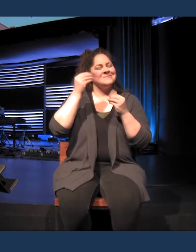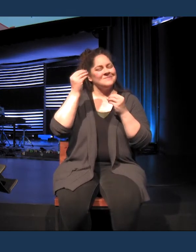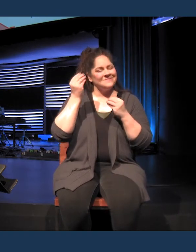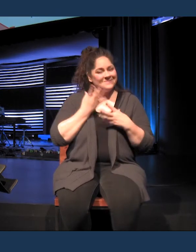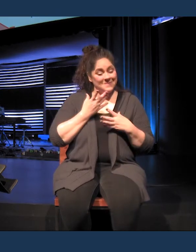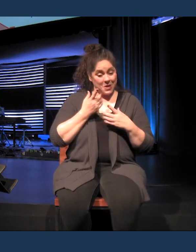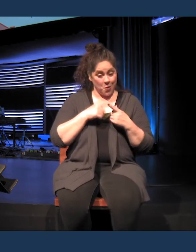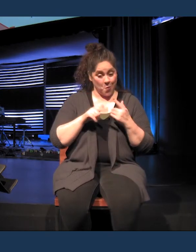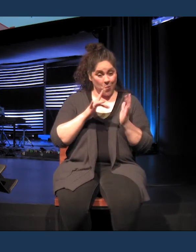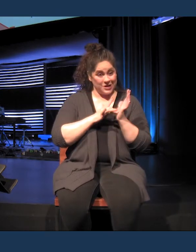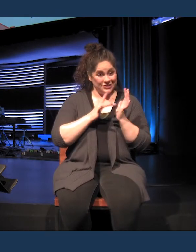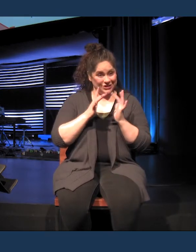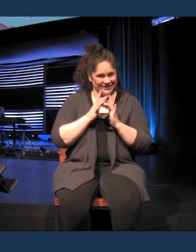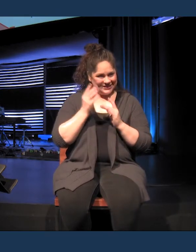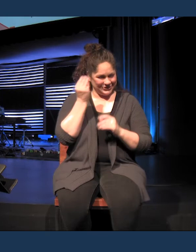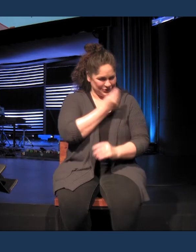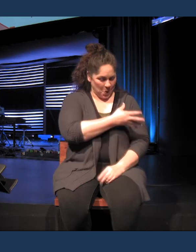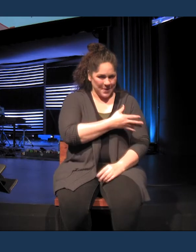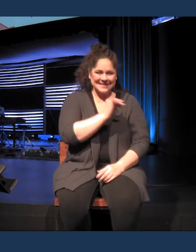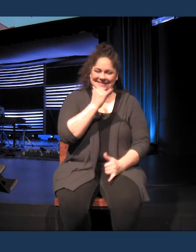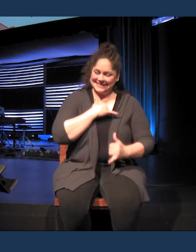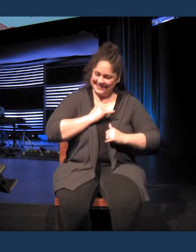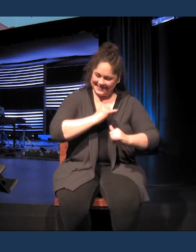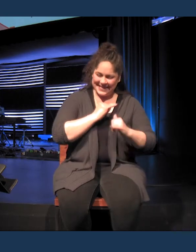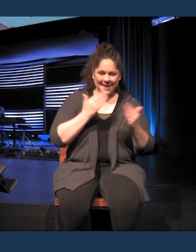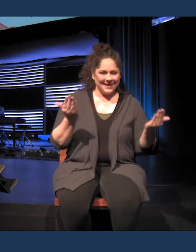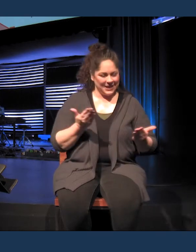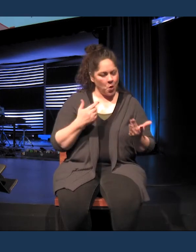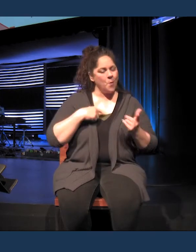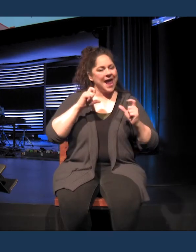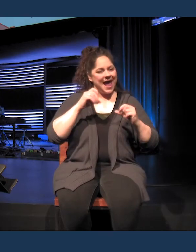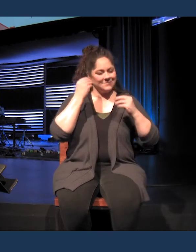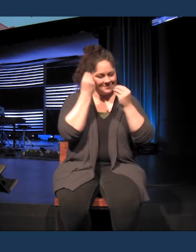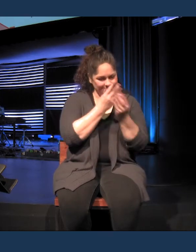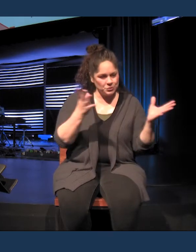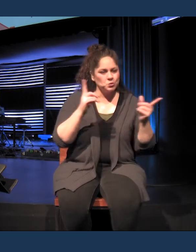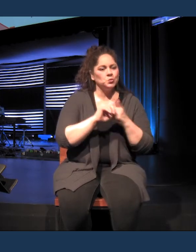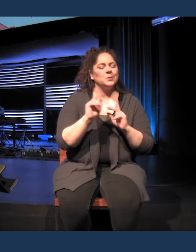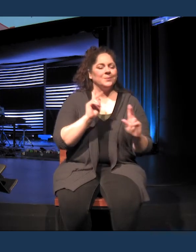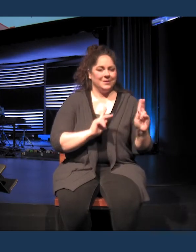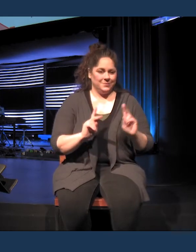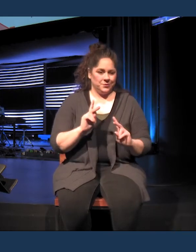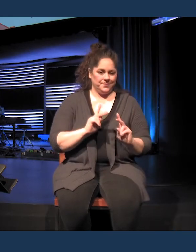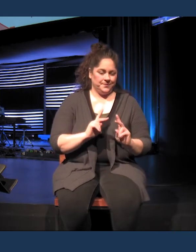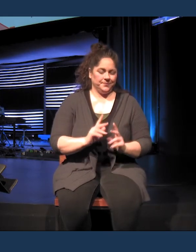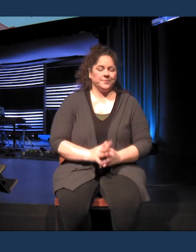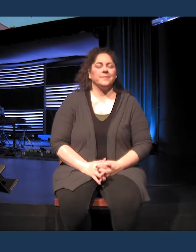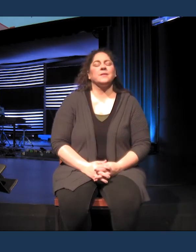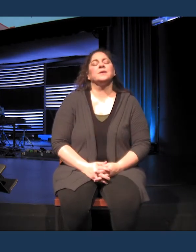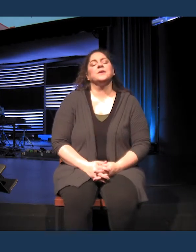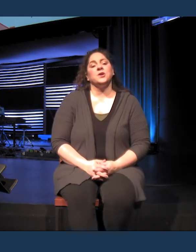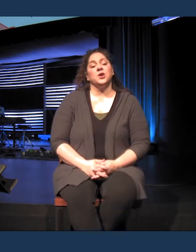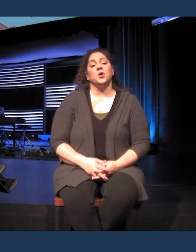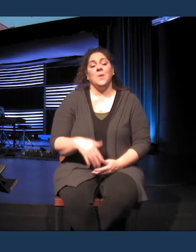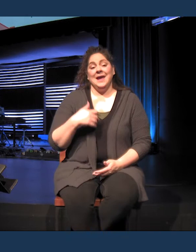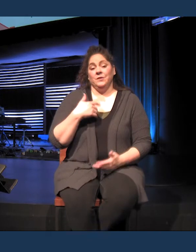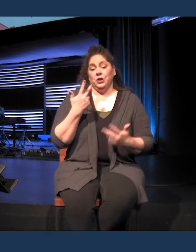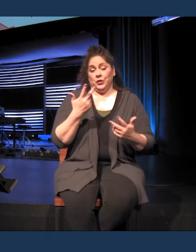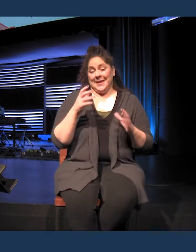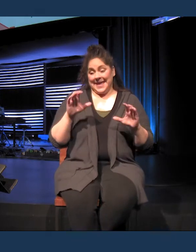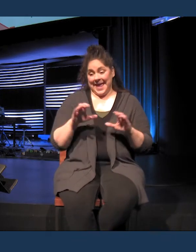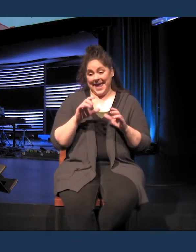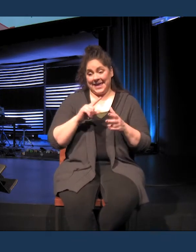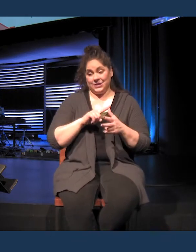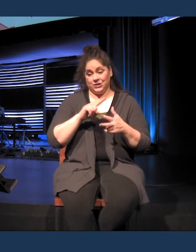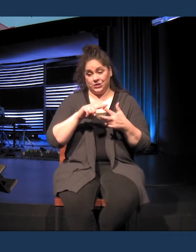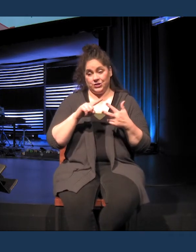mission? So in this passage, Jesus calls out three actions. And the three actions, these words may be